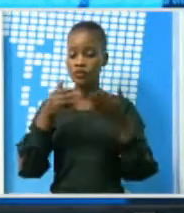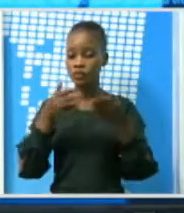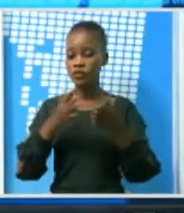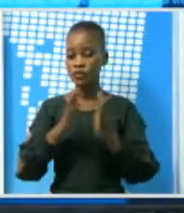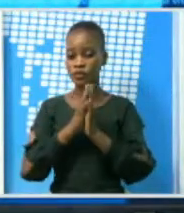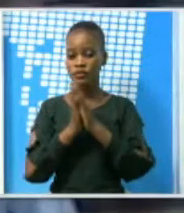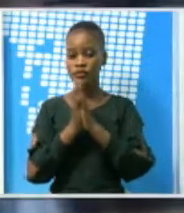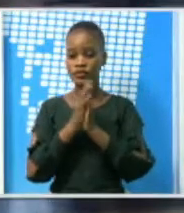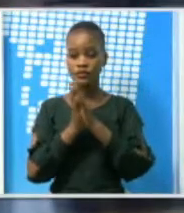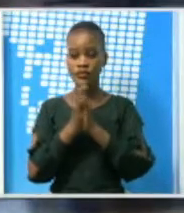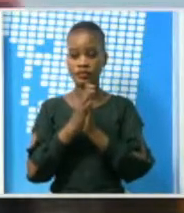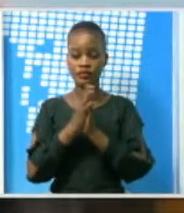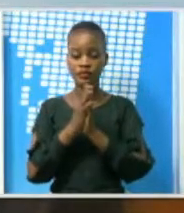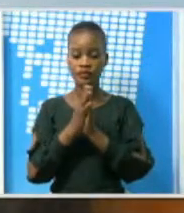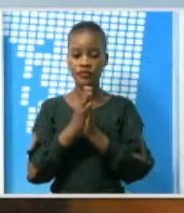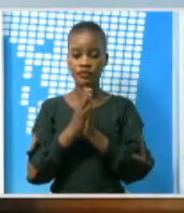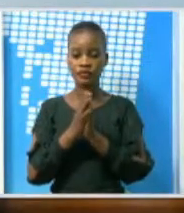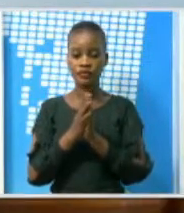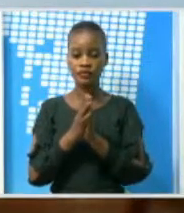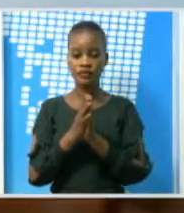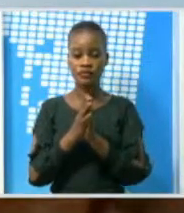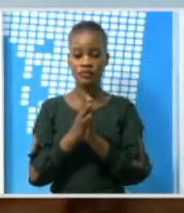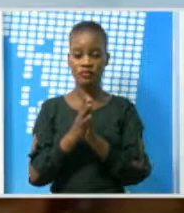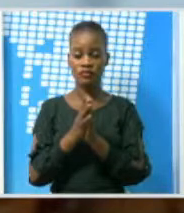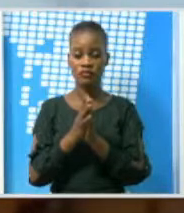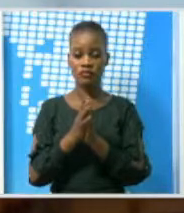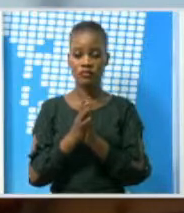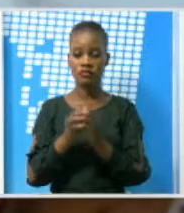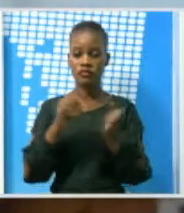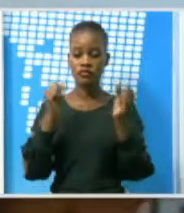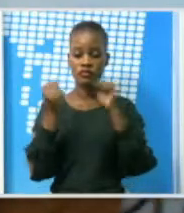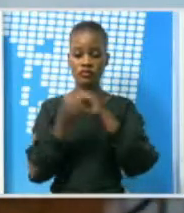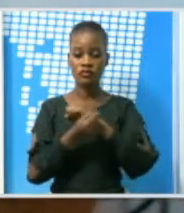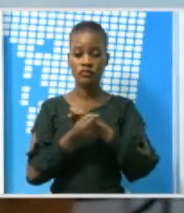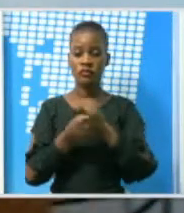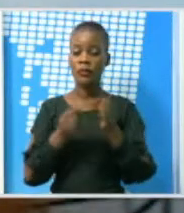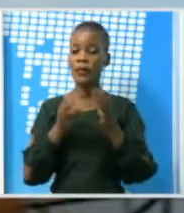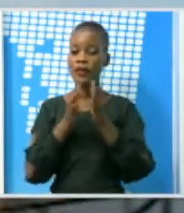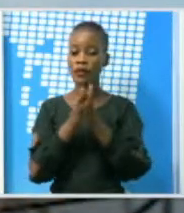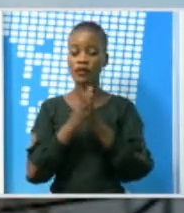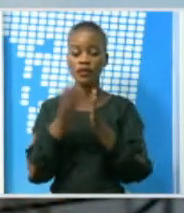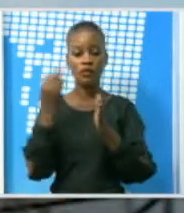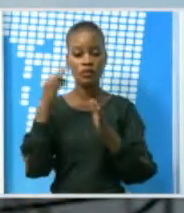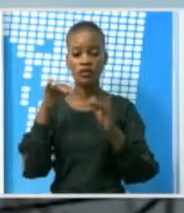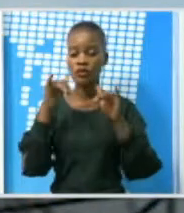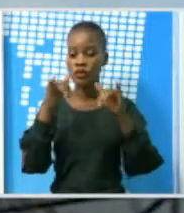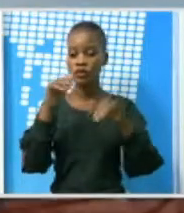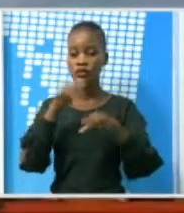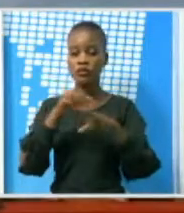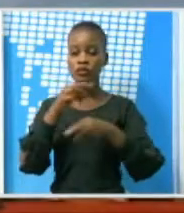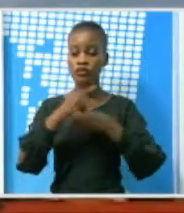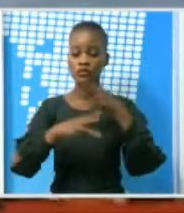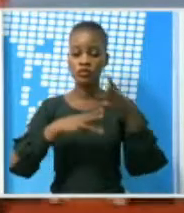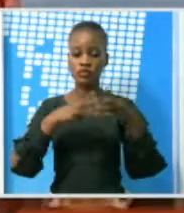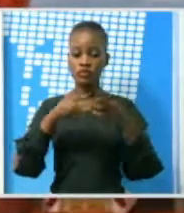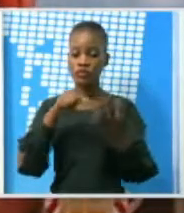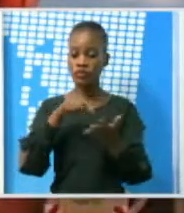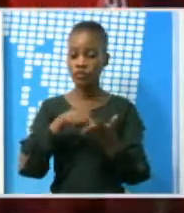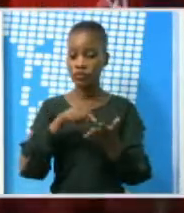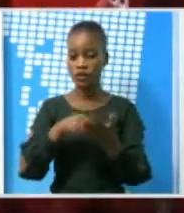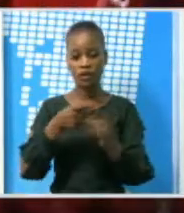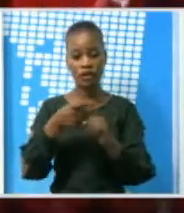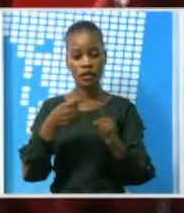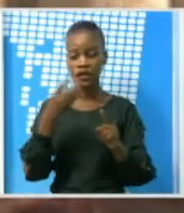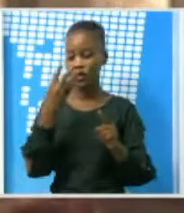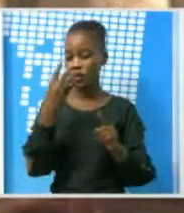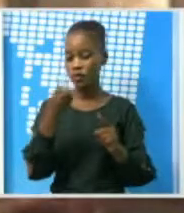story. The term energy transition describes the movement occurring within the global energy sector from